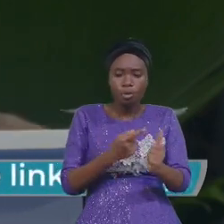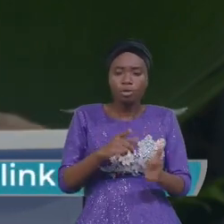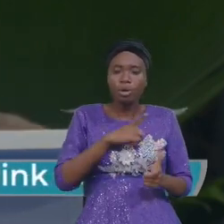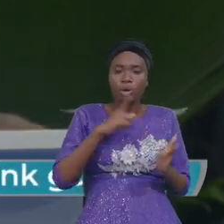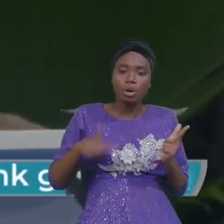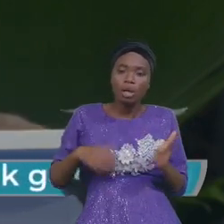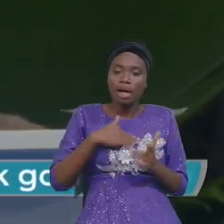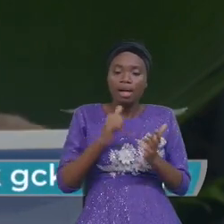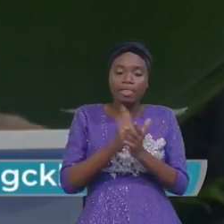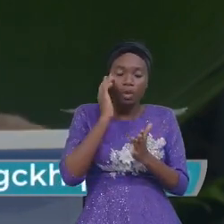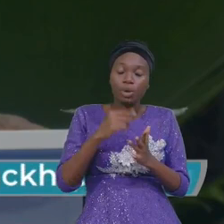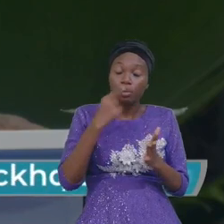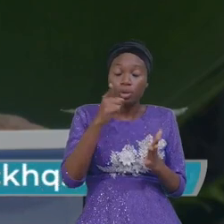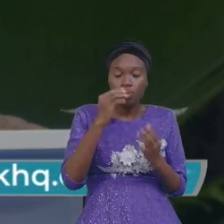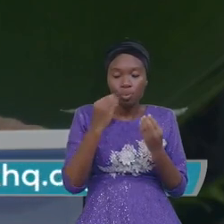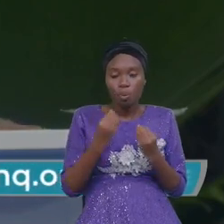you more.